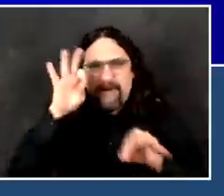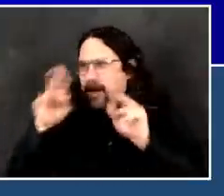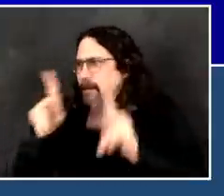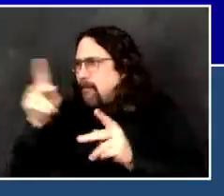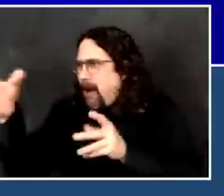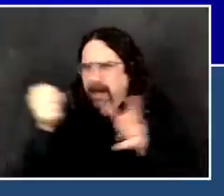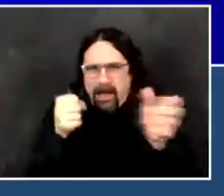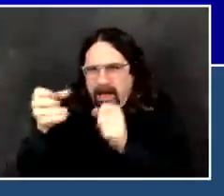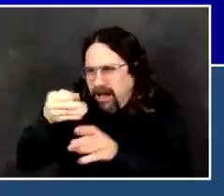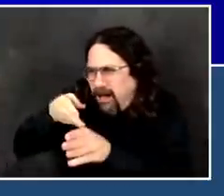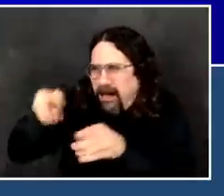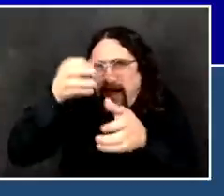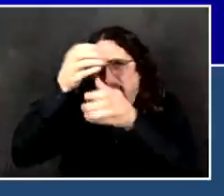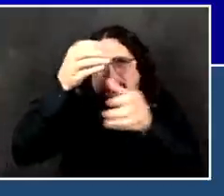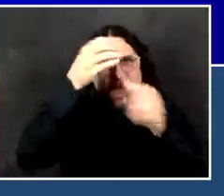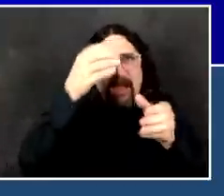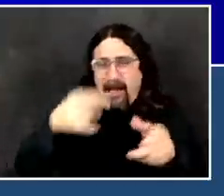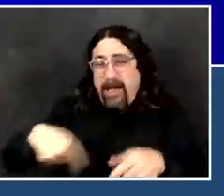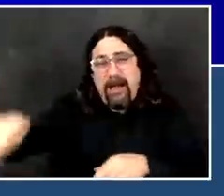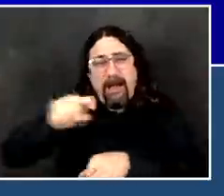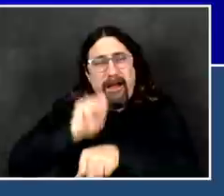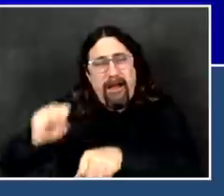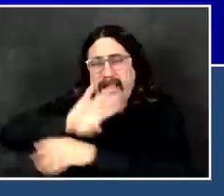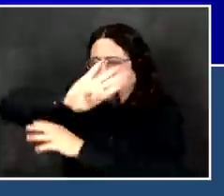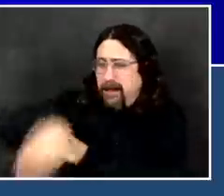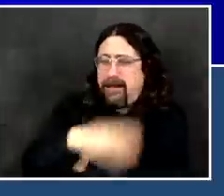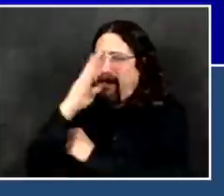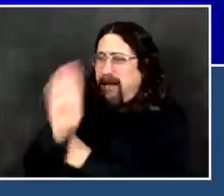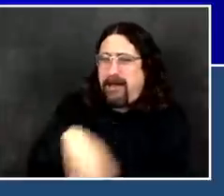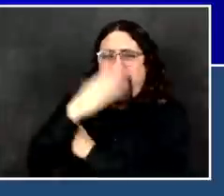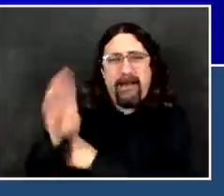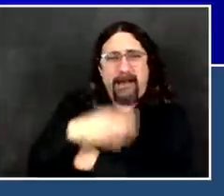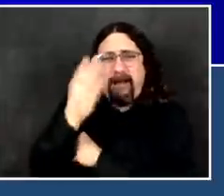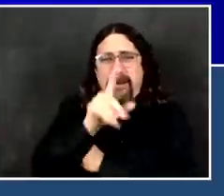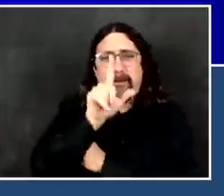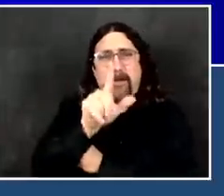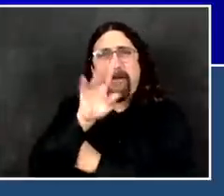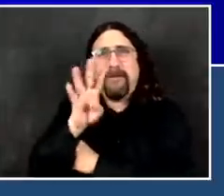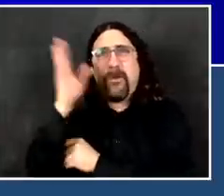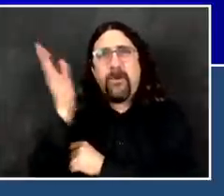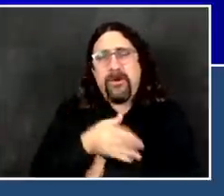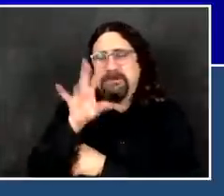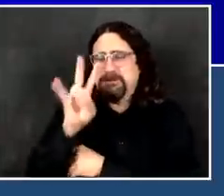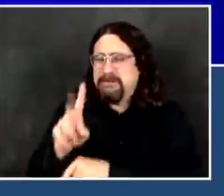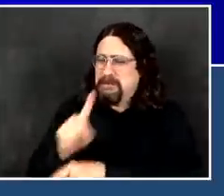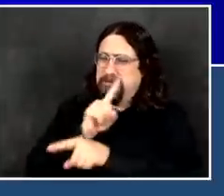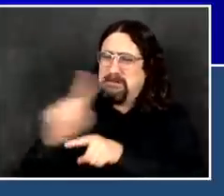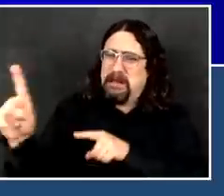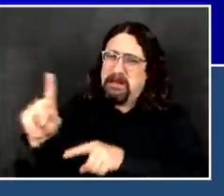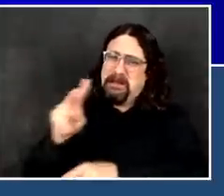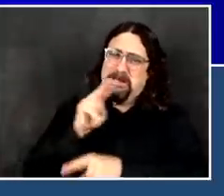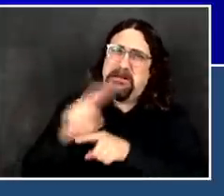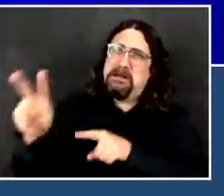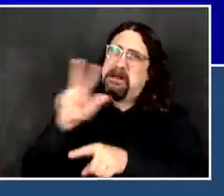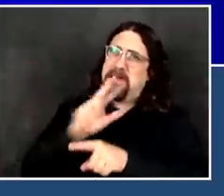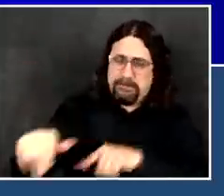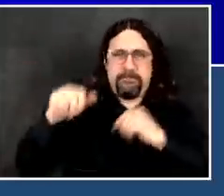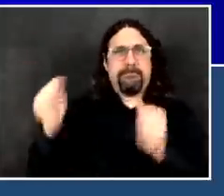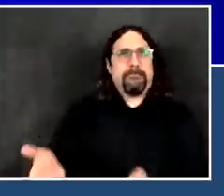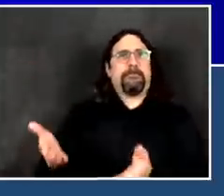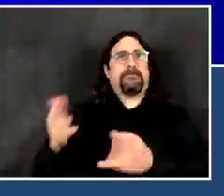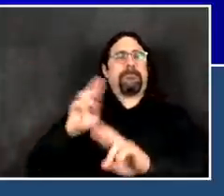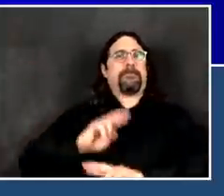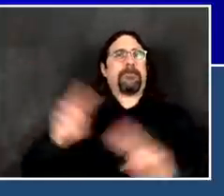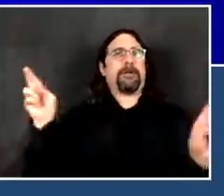3 weeks, and they got it done. So what do these bridge ventilators do? Well, what they mean is when